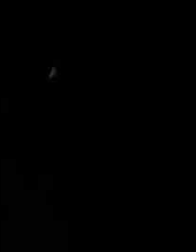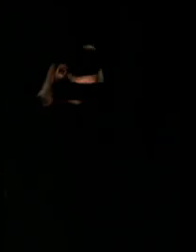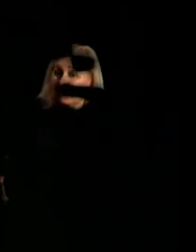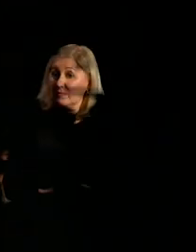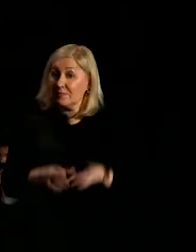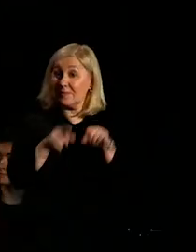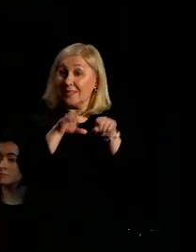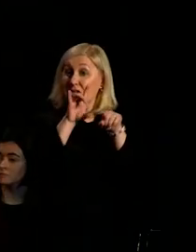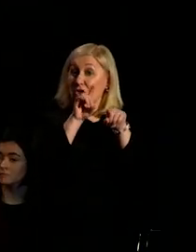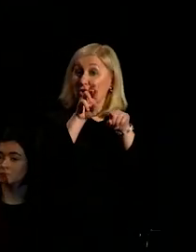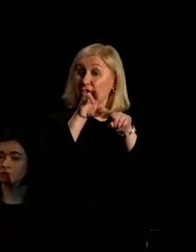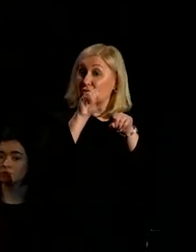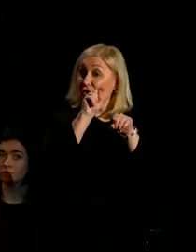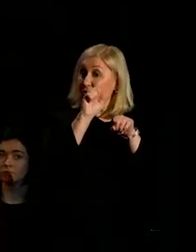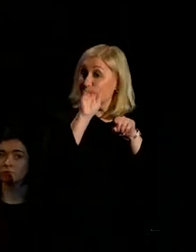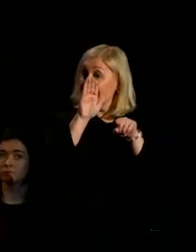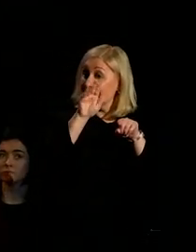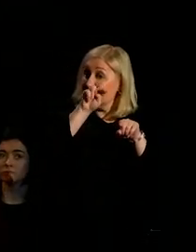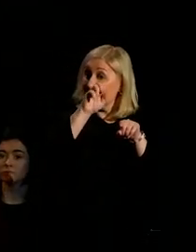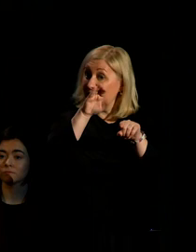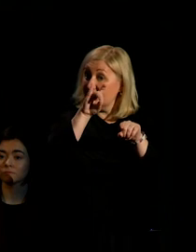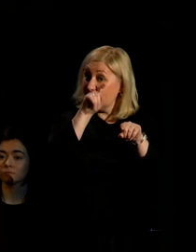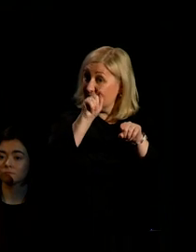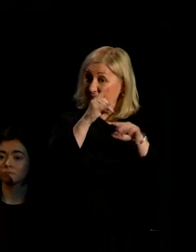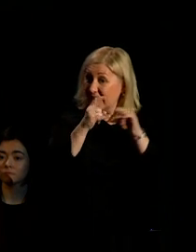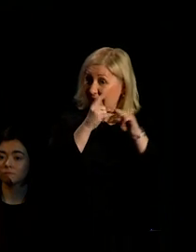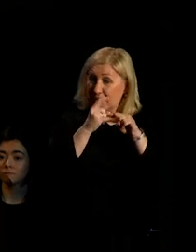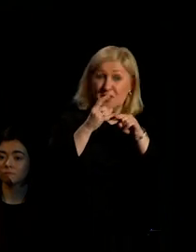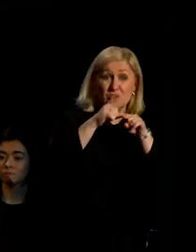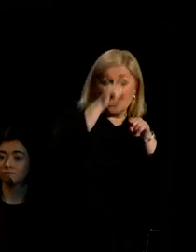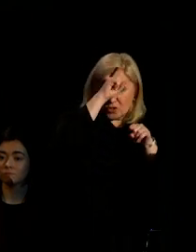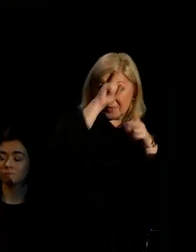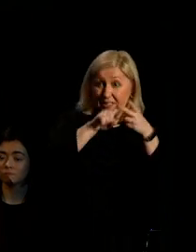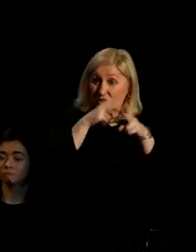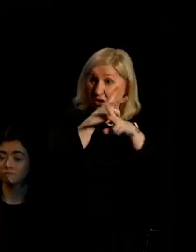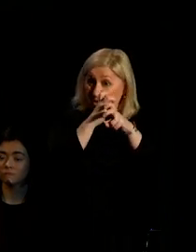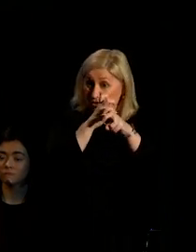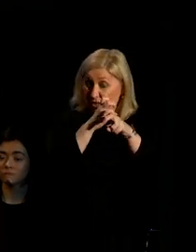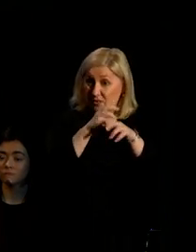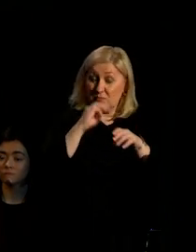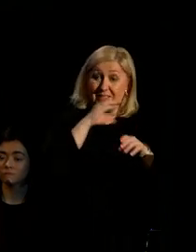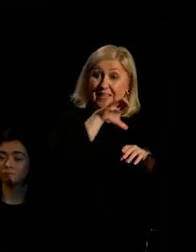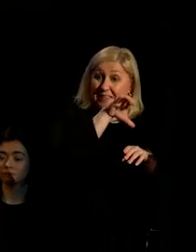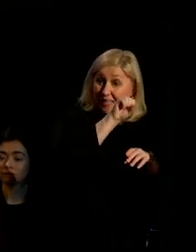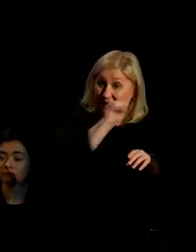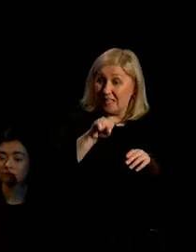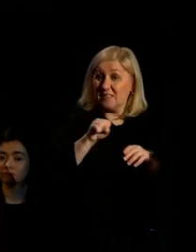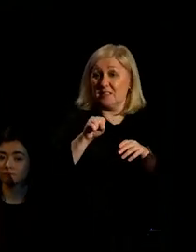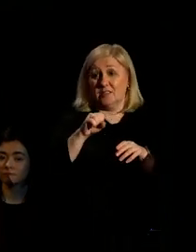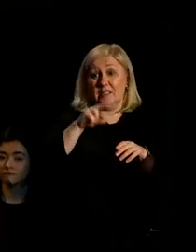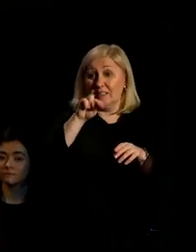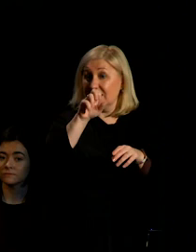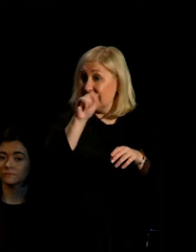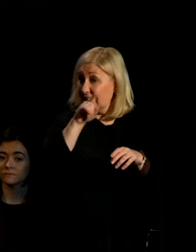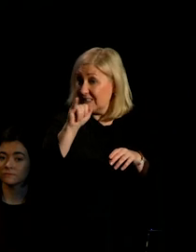Kristallnacht erupted across Germany and Austria as the SS, Nazi police, Hitler Youth and locals rampaged